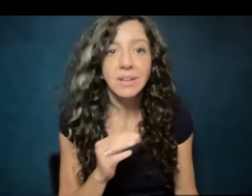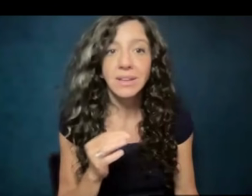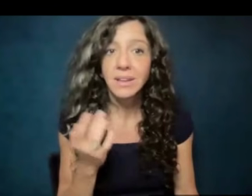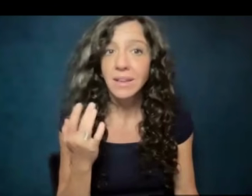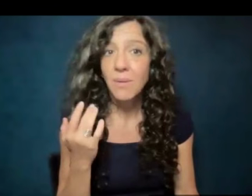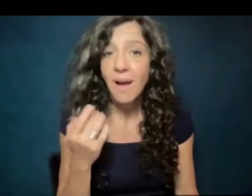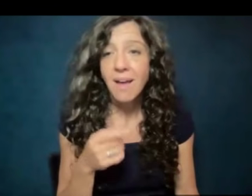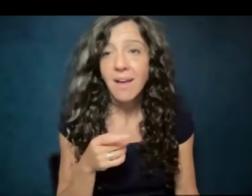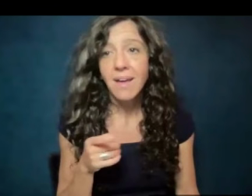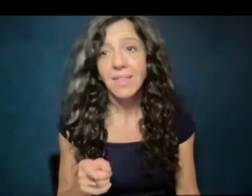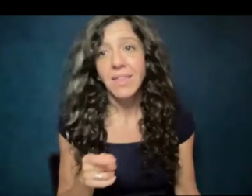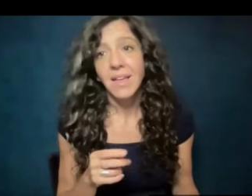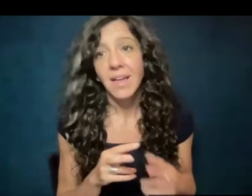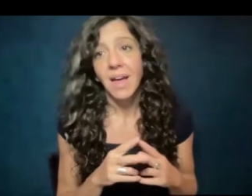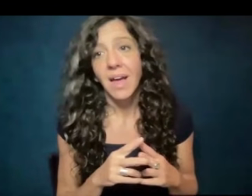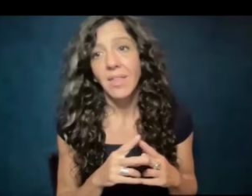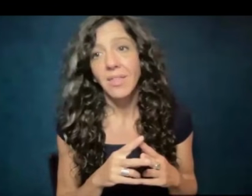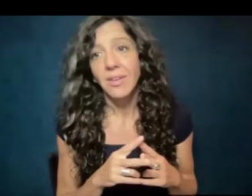either,